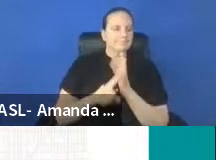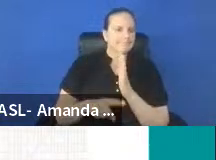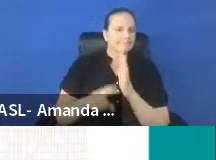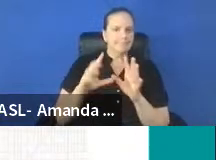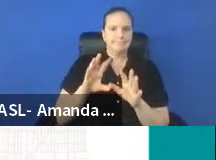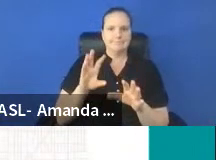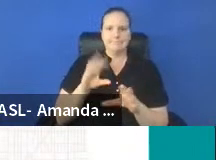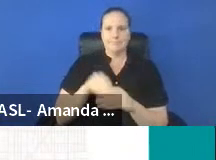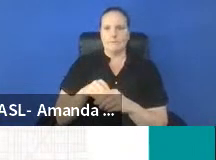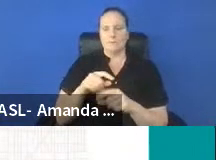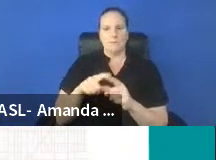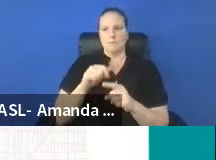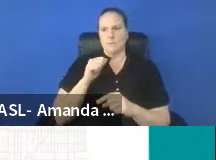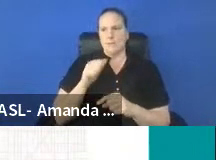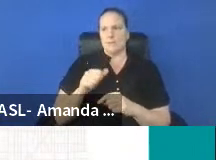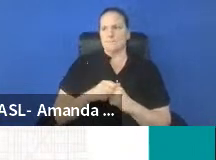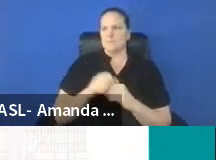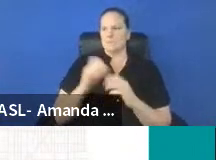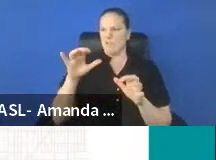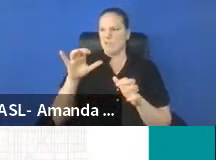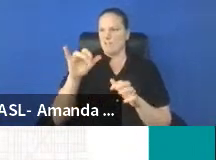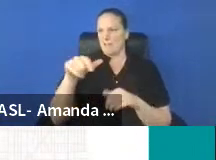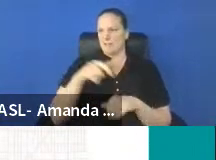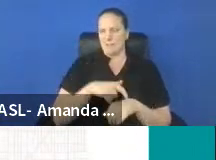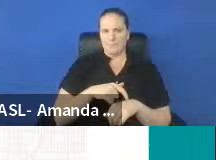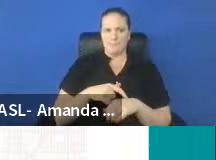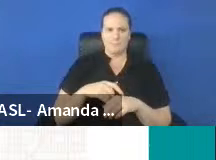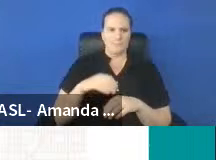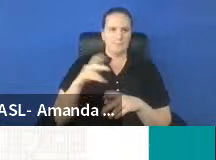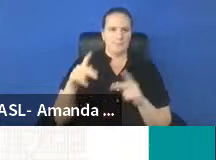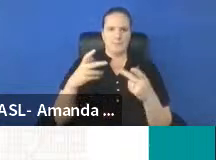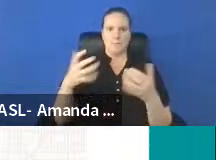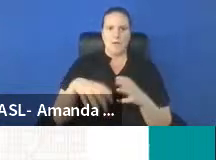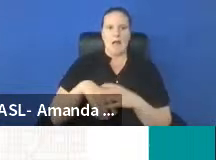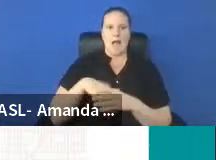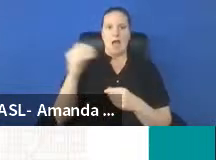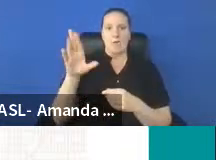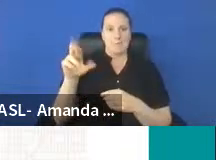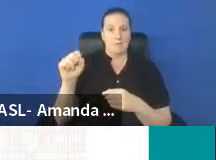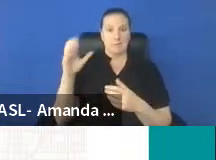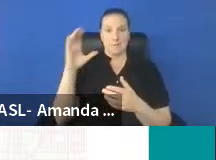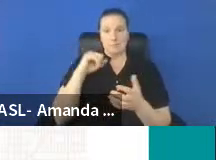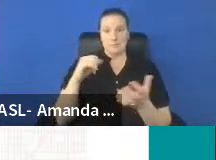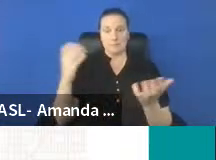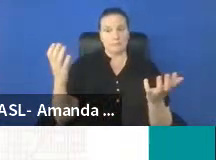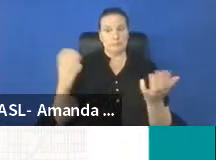on, and we didn't get to, I guess because it was raining at that point and nobody wanted to get out of the bus.